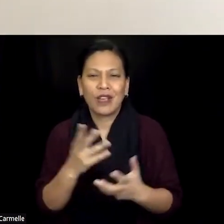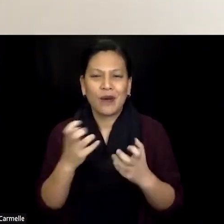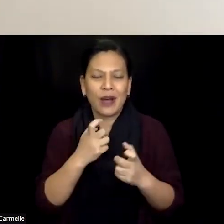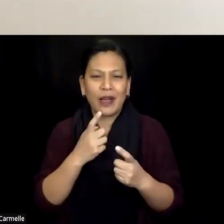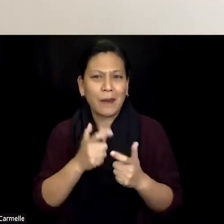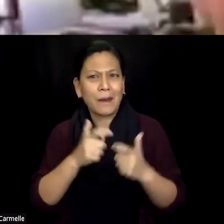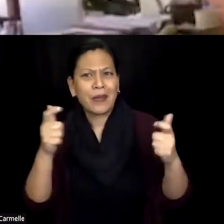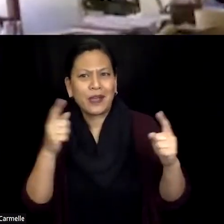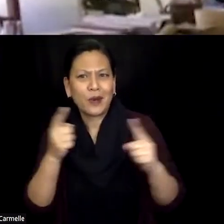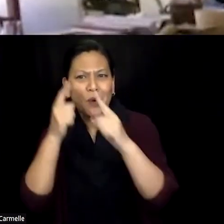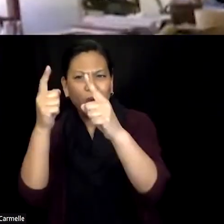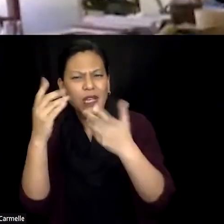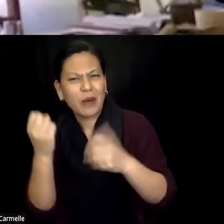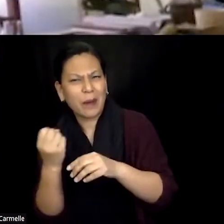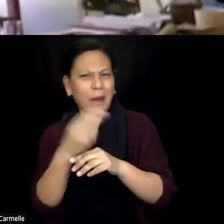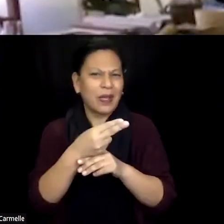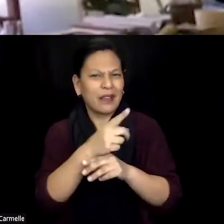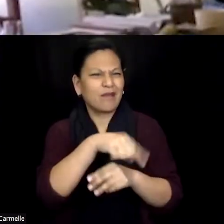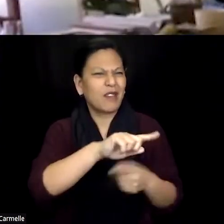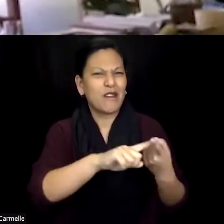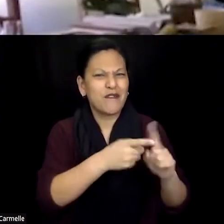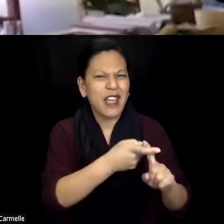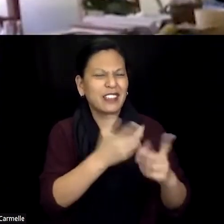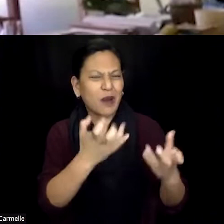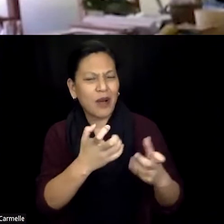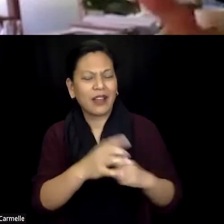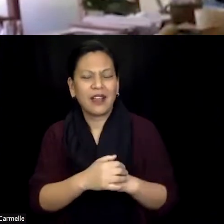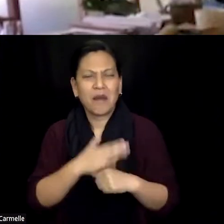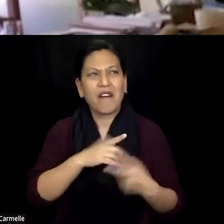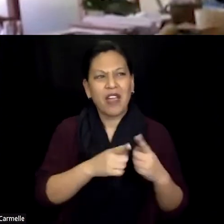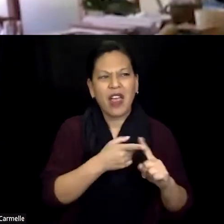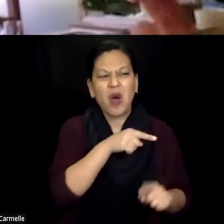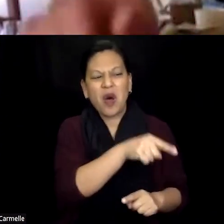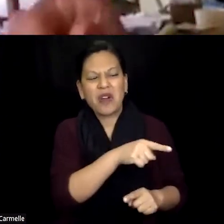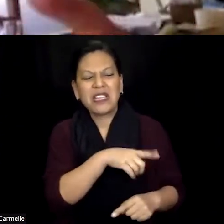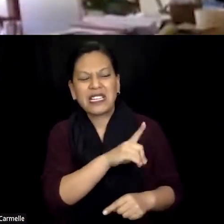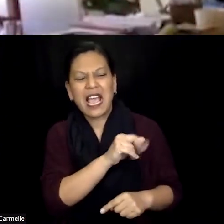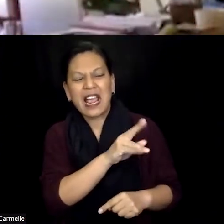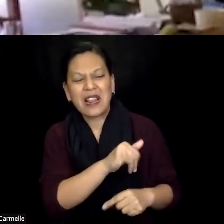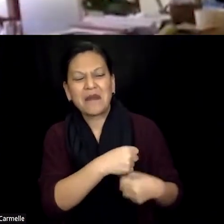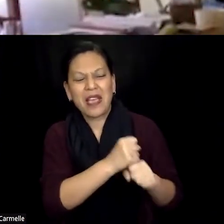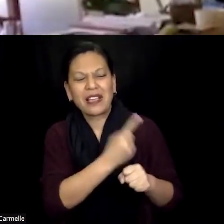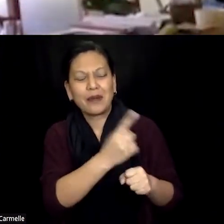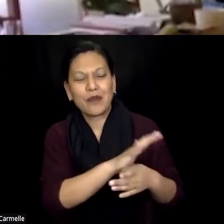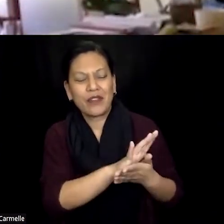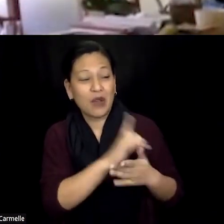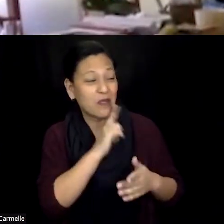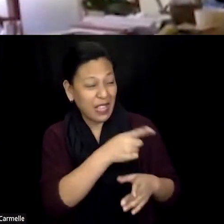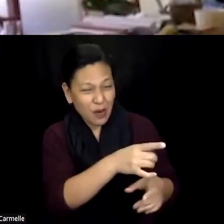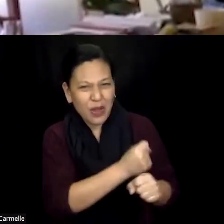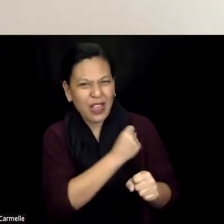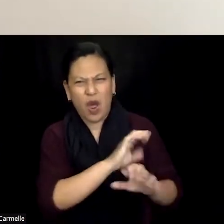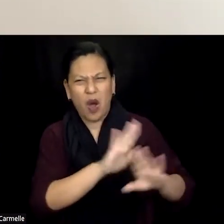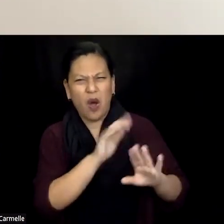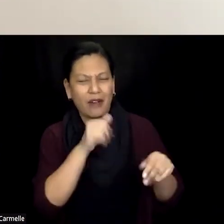than what was, you know, that my friends were making. It was just kind of like sibling rivalry. And I was like, all right, well, my buddy Danny is making something, and that got into South by Southwest. I can't let him